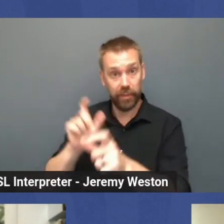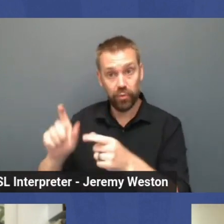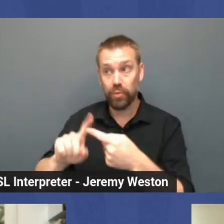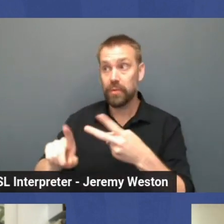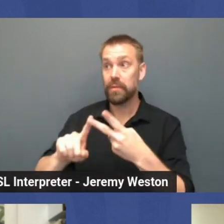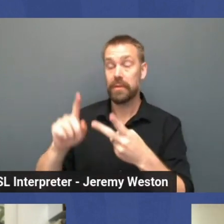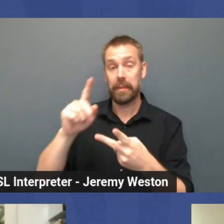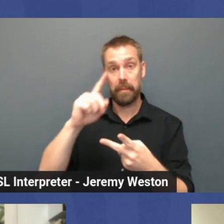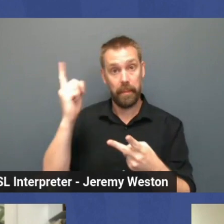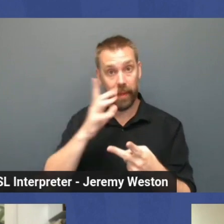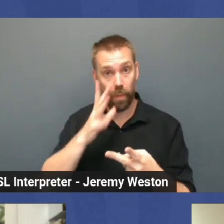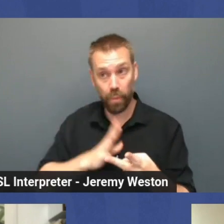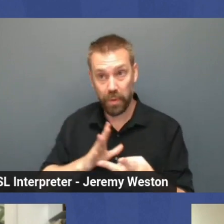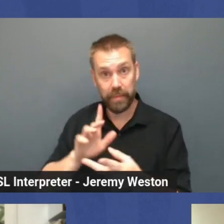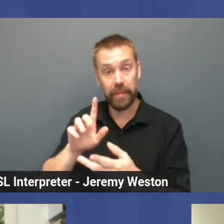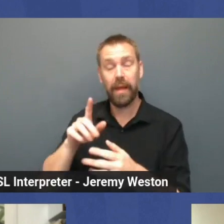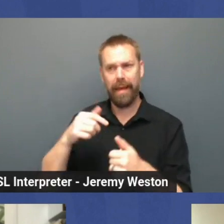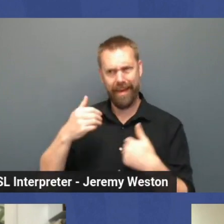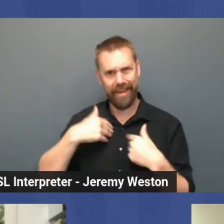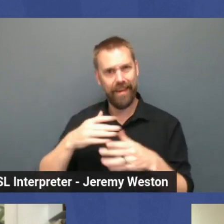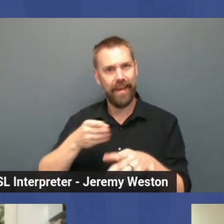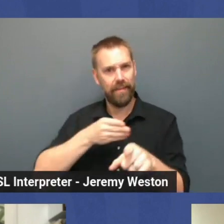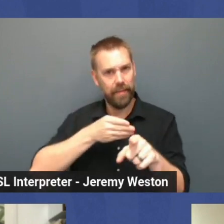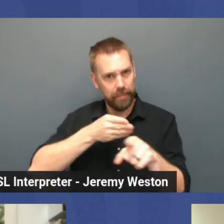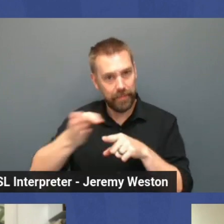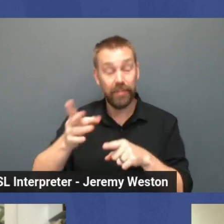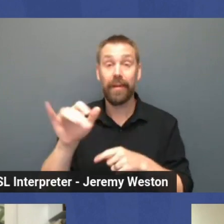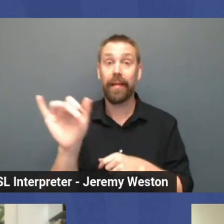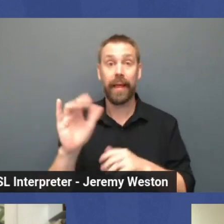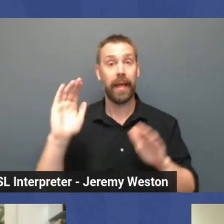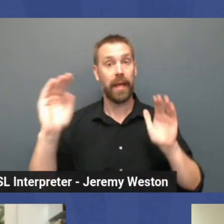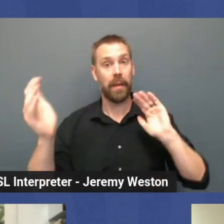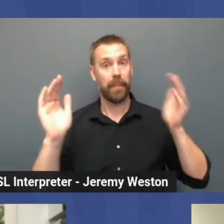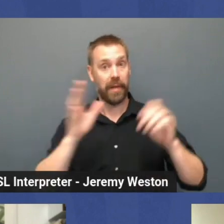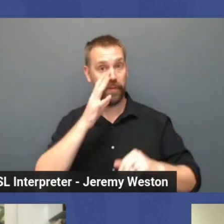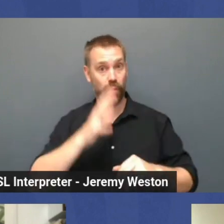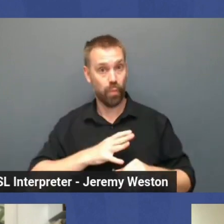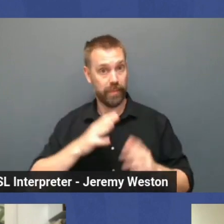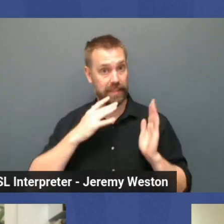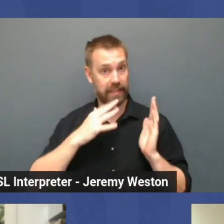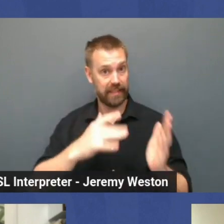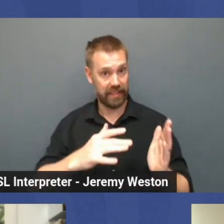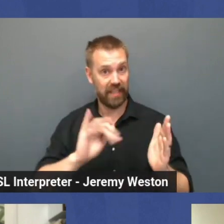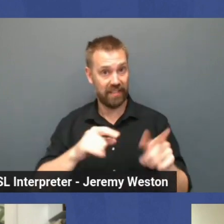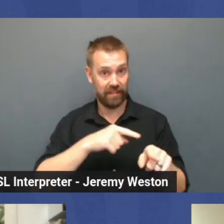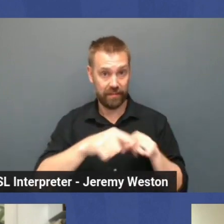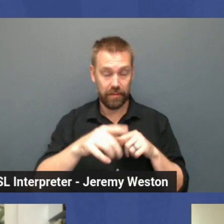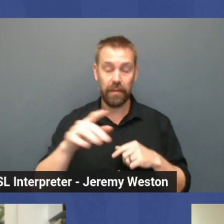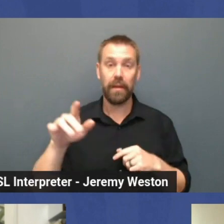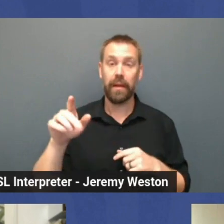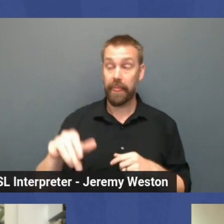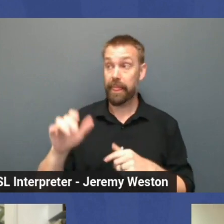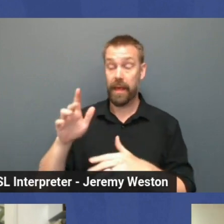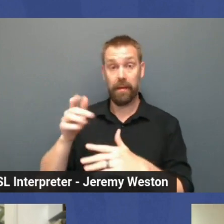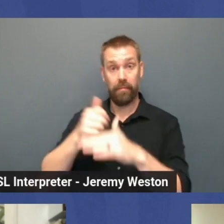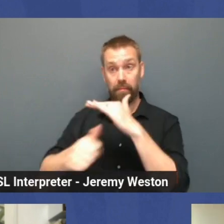privileged to specifically have a major such as comparative women's studies, in which the realm of Spelman that I am involved